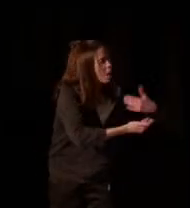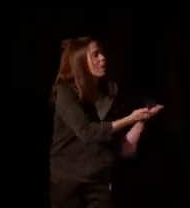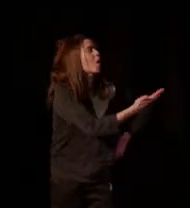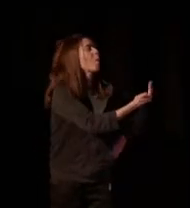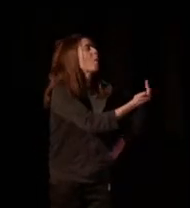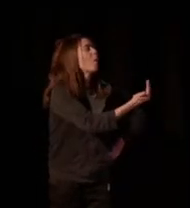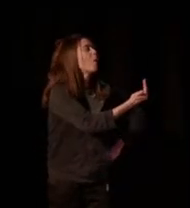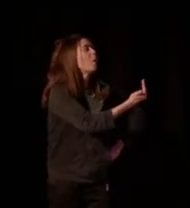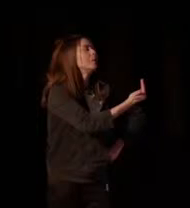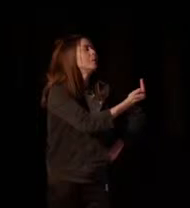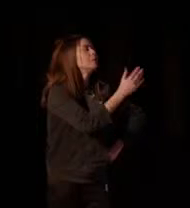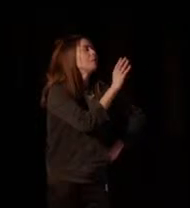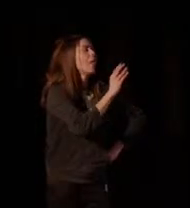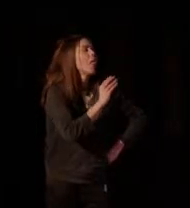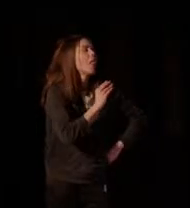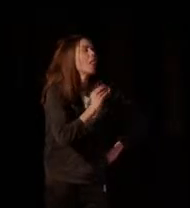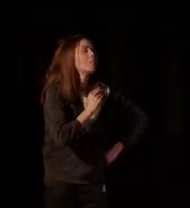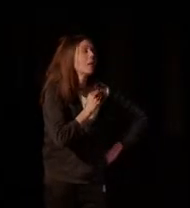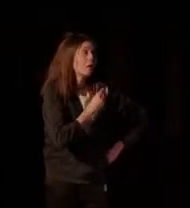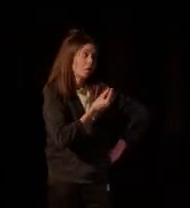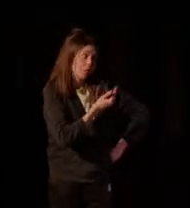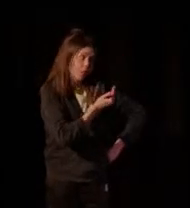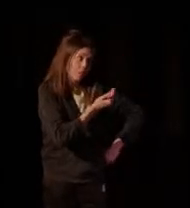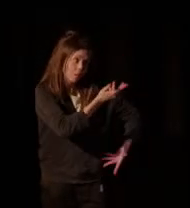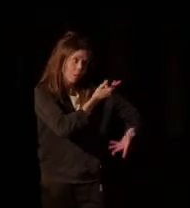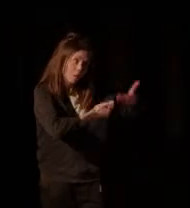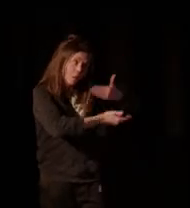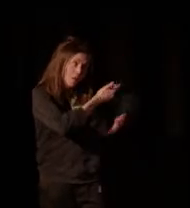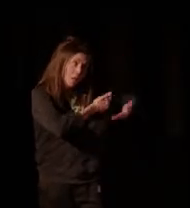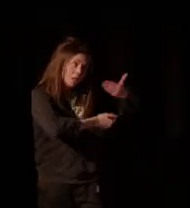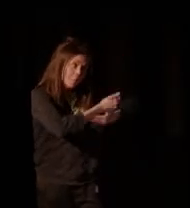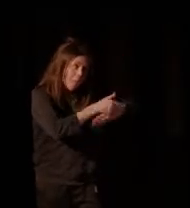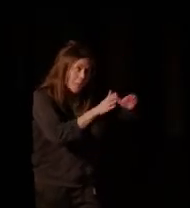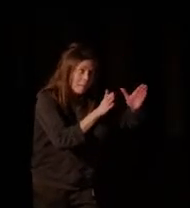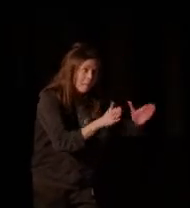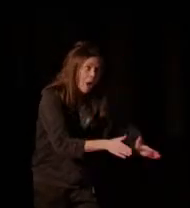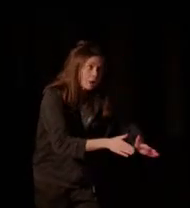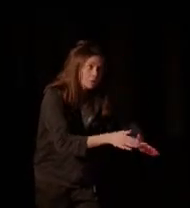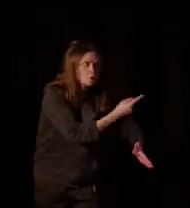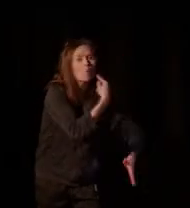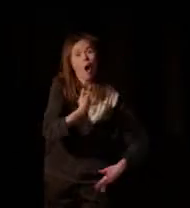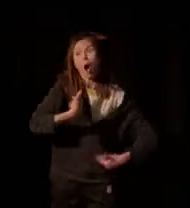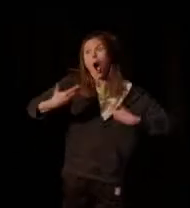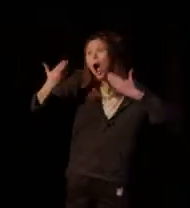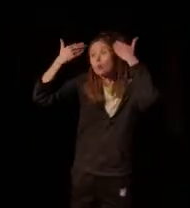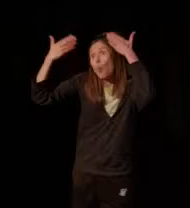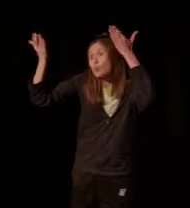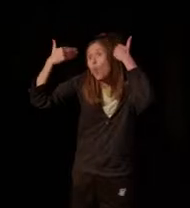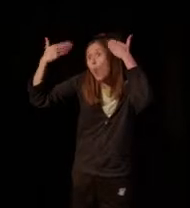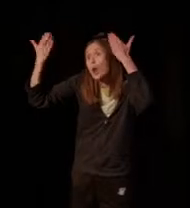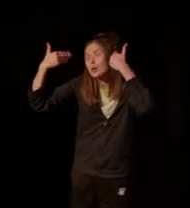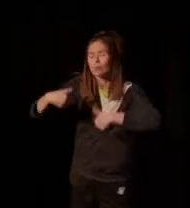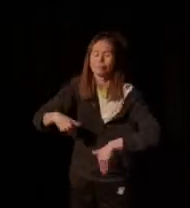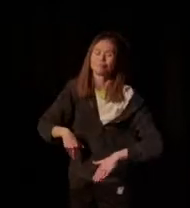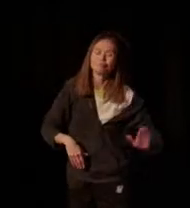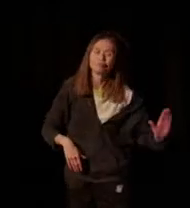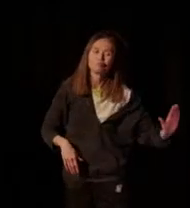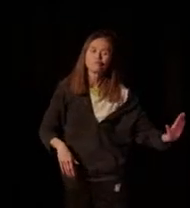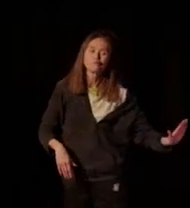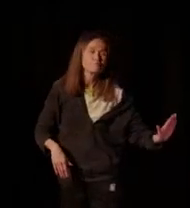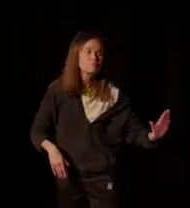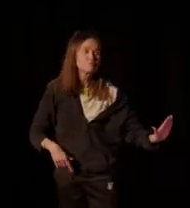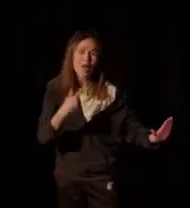this, whatever it is within yourself that you do know, you must reveal, and you must not say you dare not know. For your